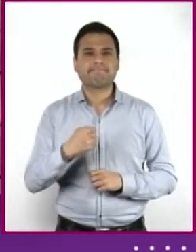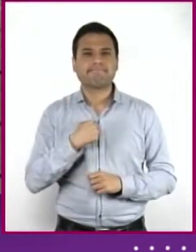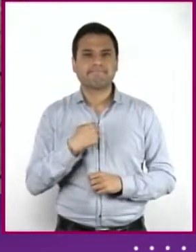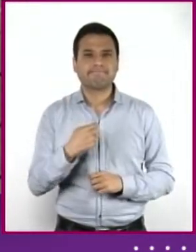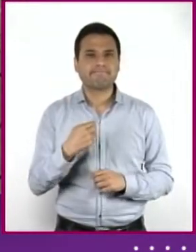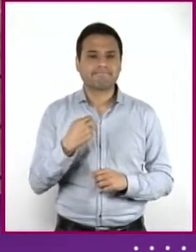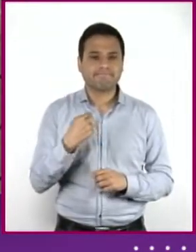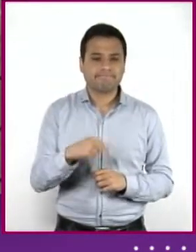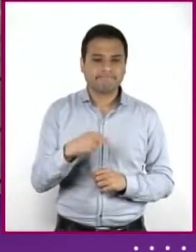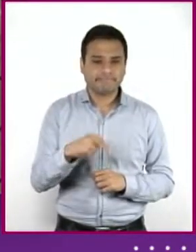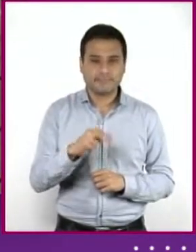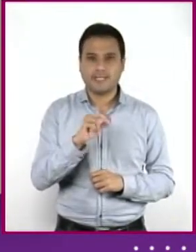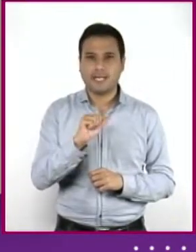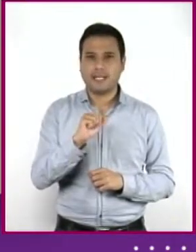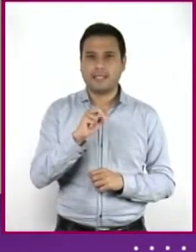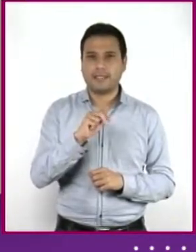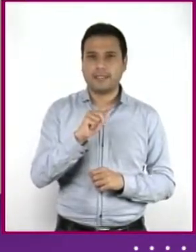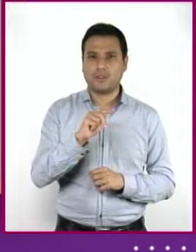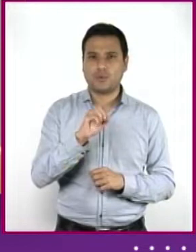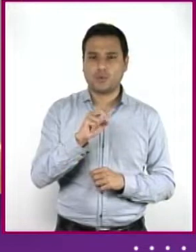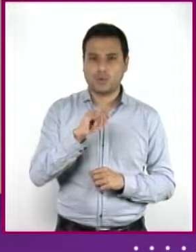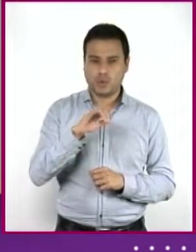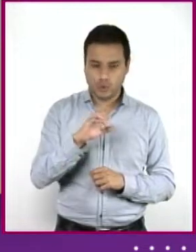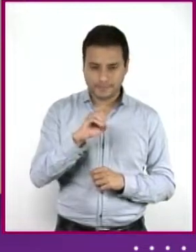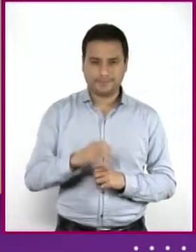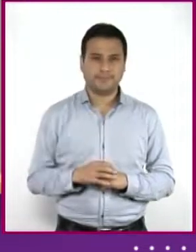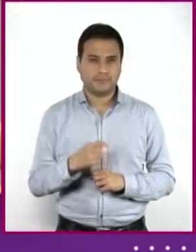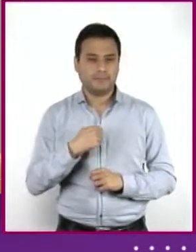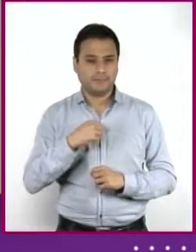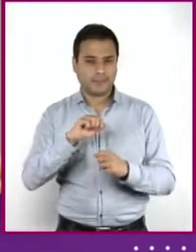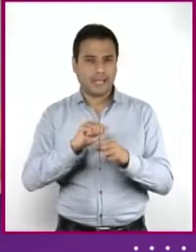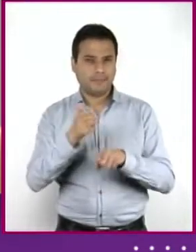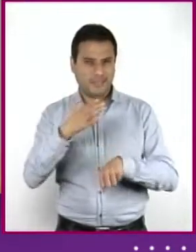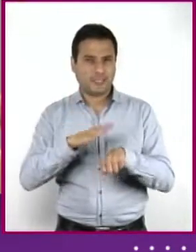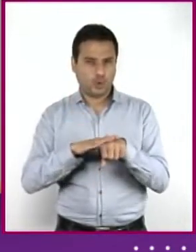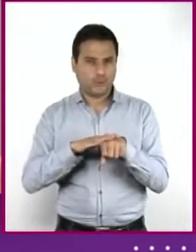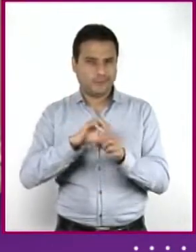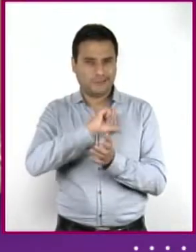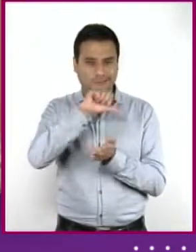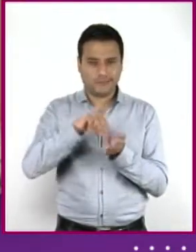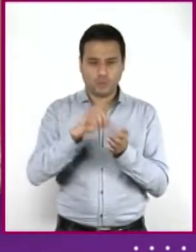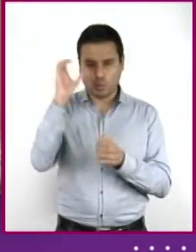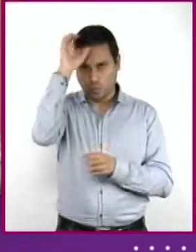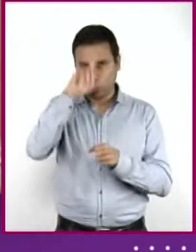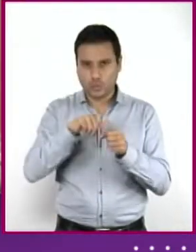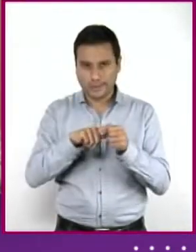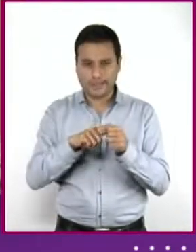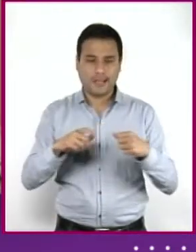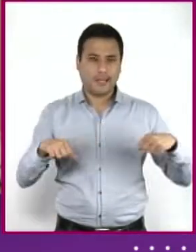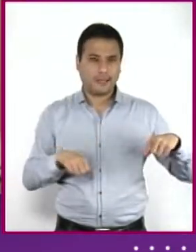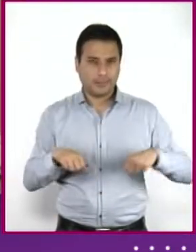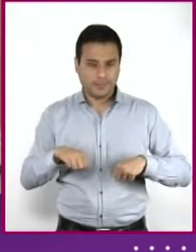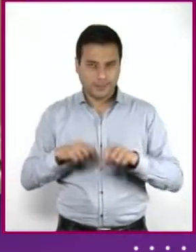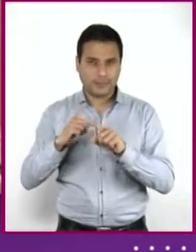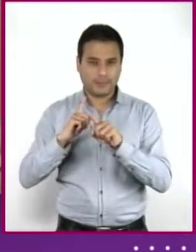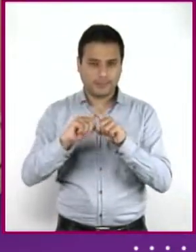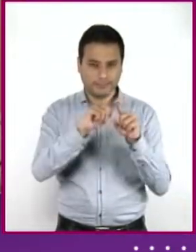is Antonio Varela. I'm the administrator of this cultural center, and I'm in charge of the center's